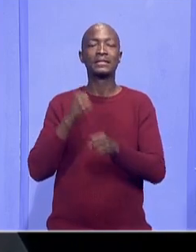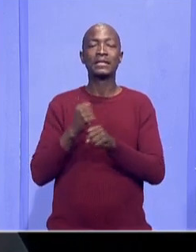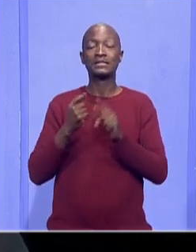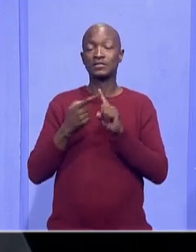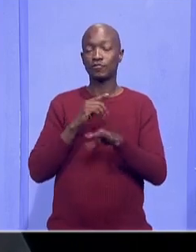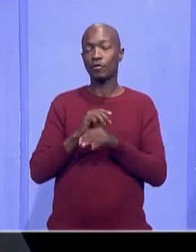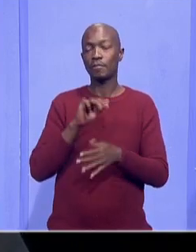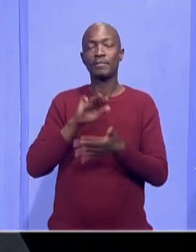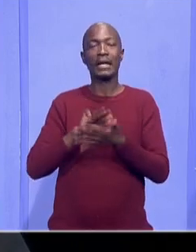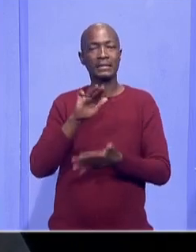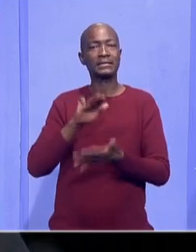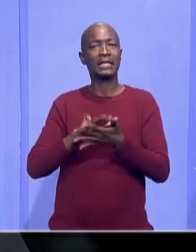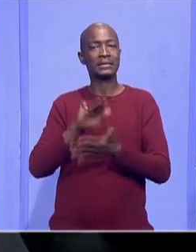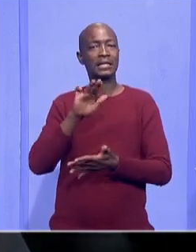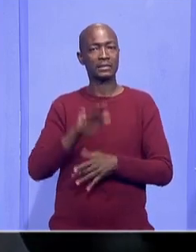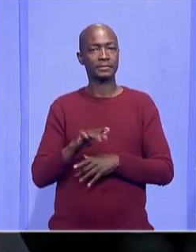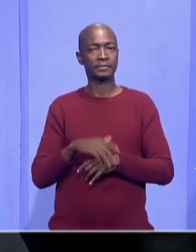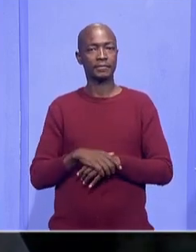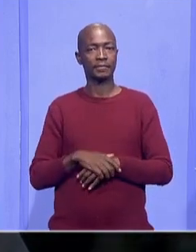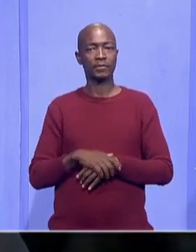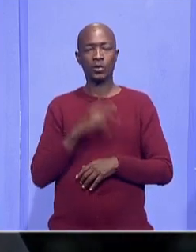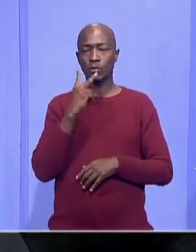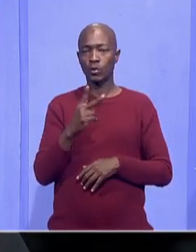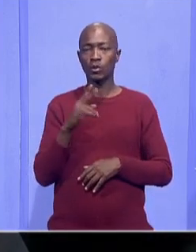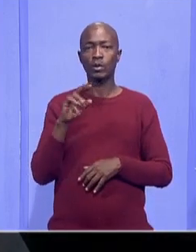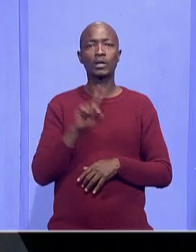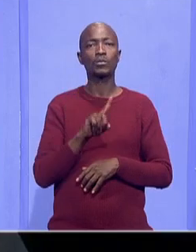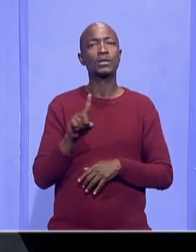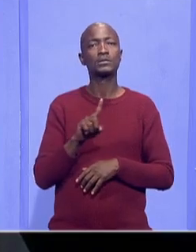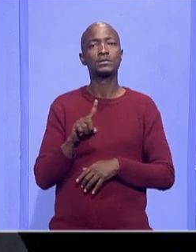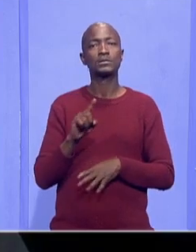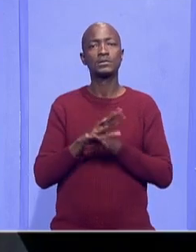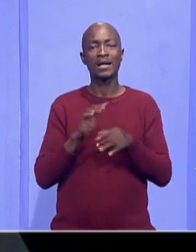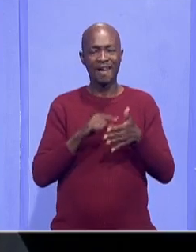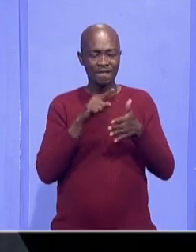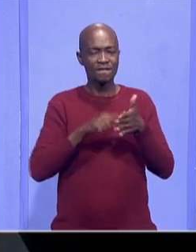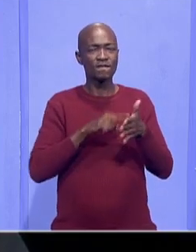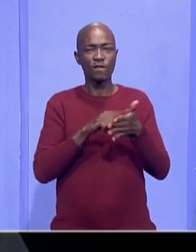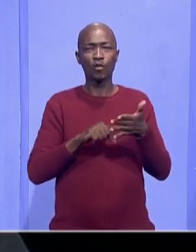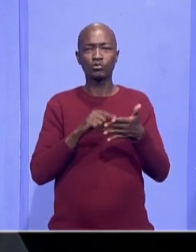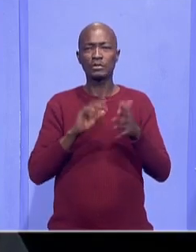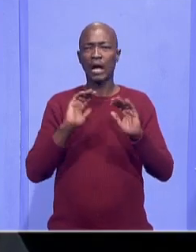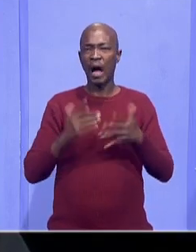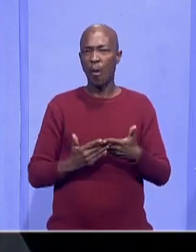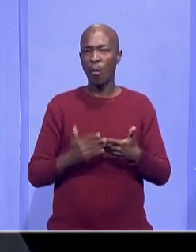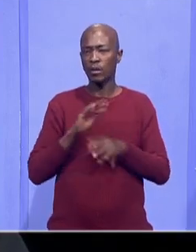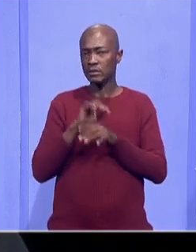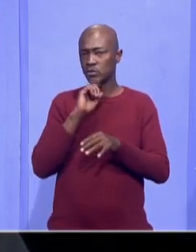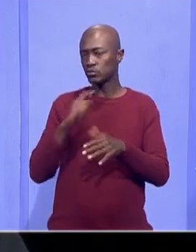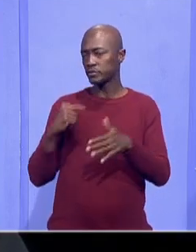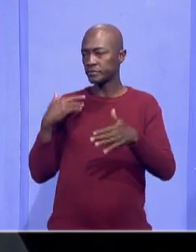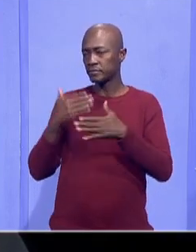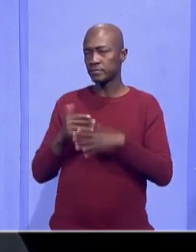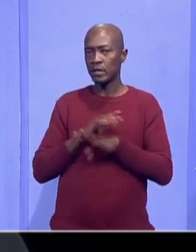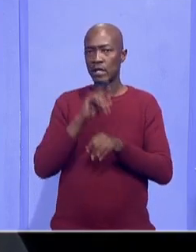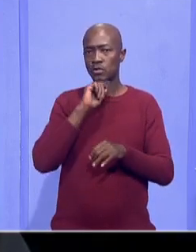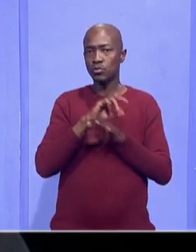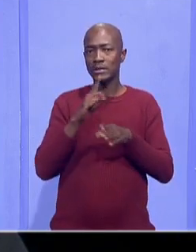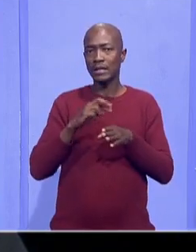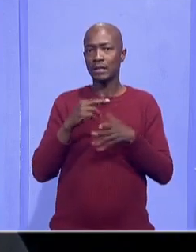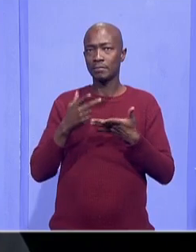1999, where we look at voter patterns using the results of the previous elections